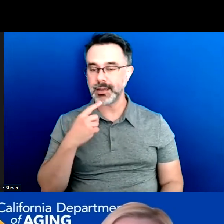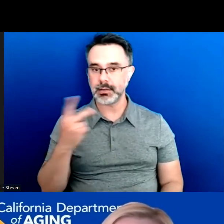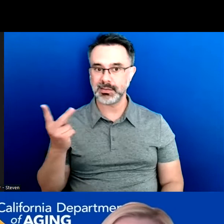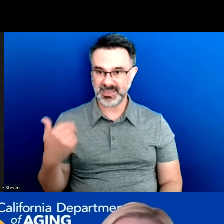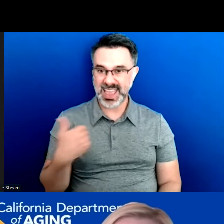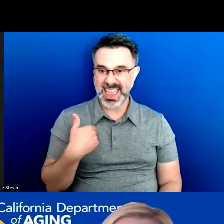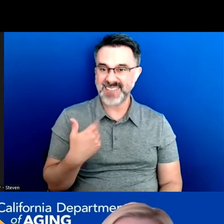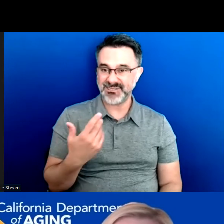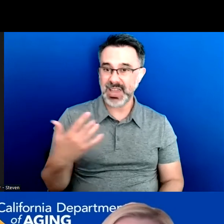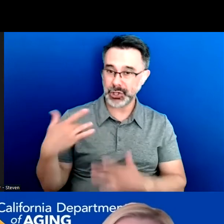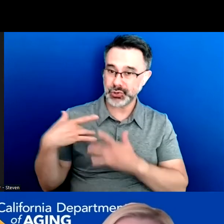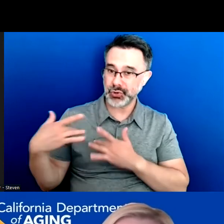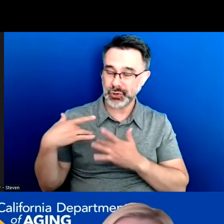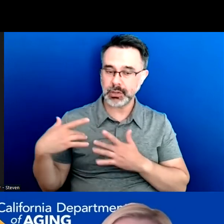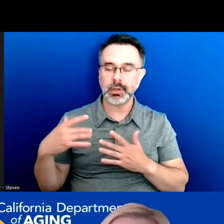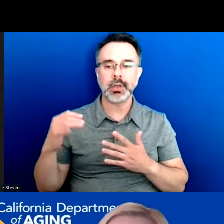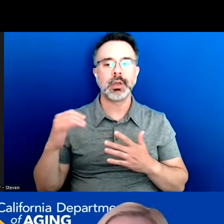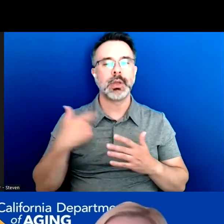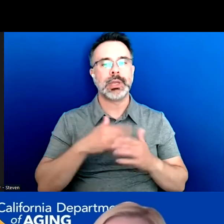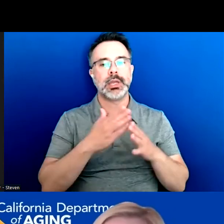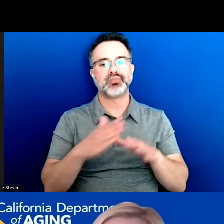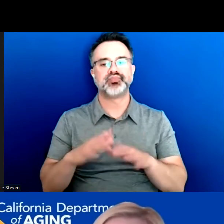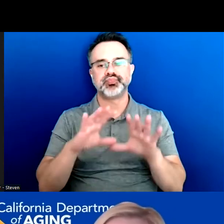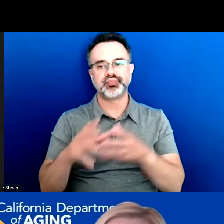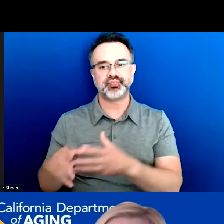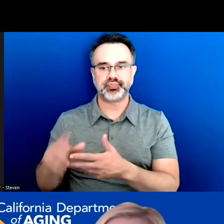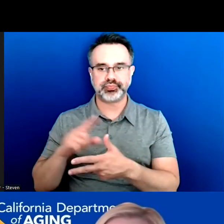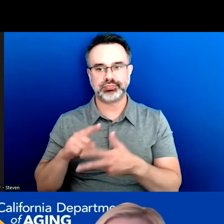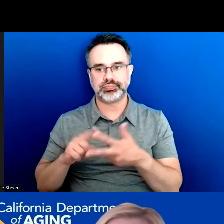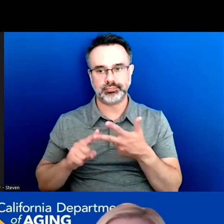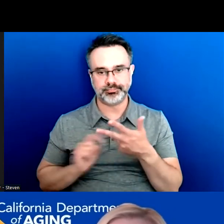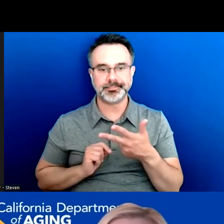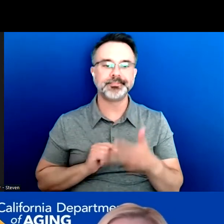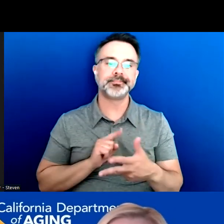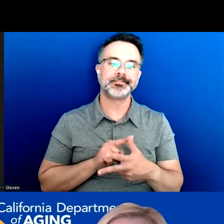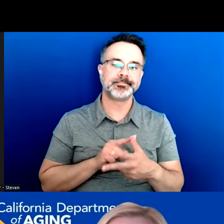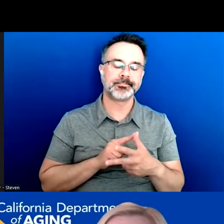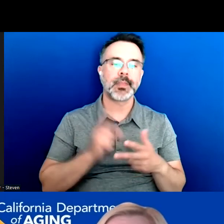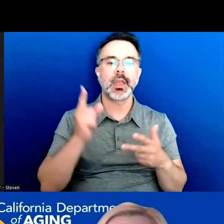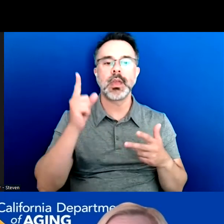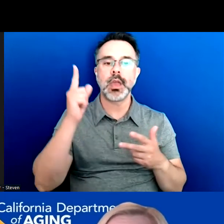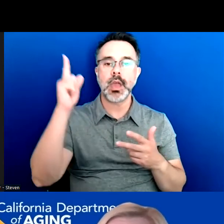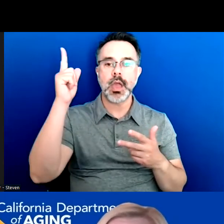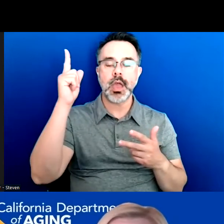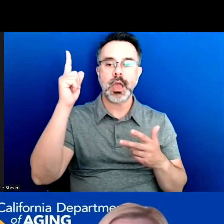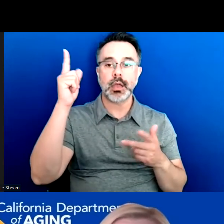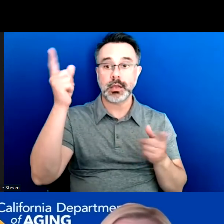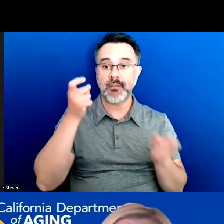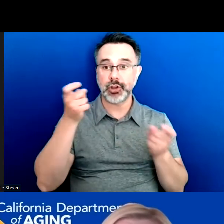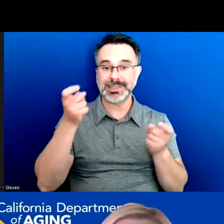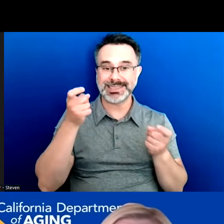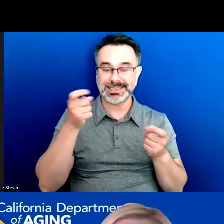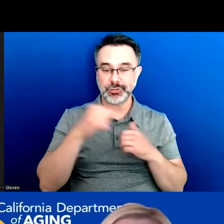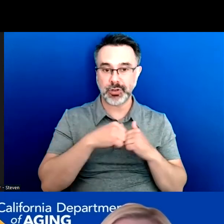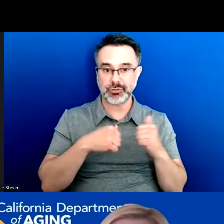these into the following categories: governance structure, which is how things are administered at the